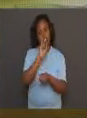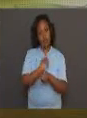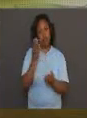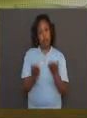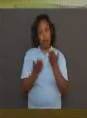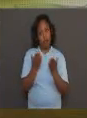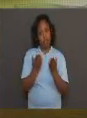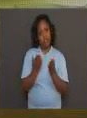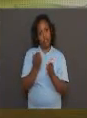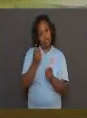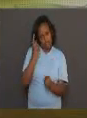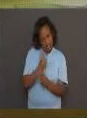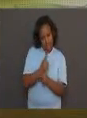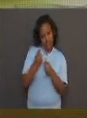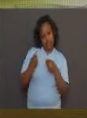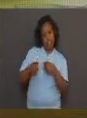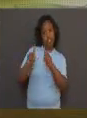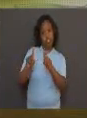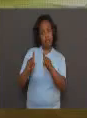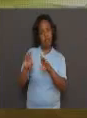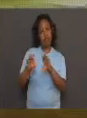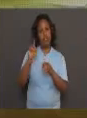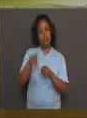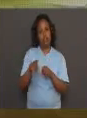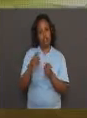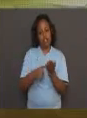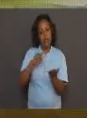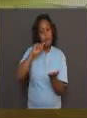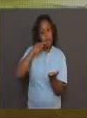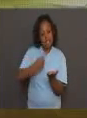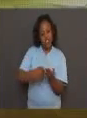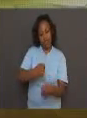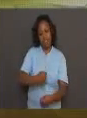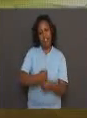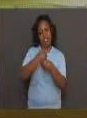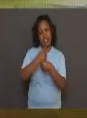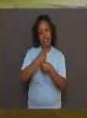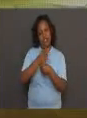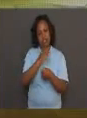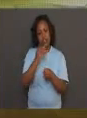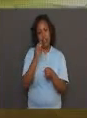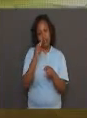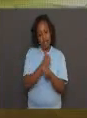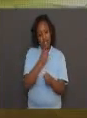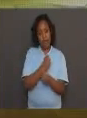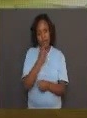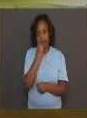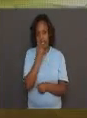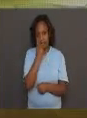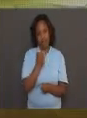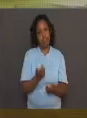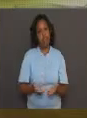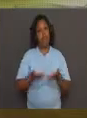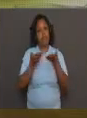have rational criticisms that are based on evidence and practical experience, then it